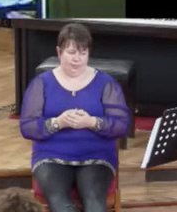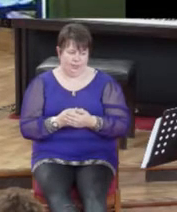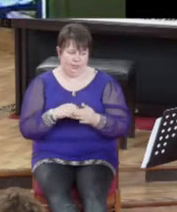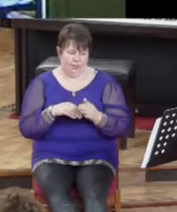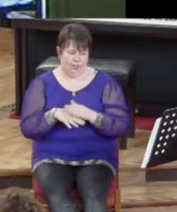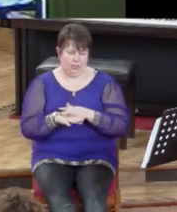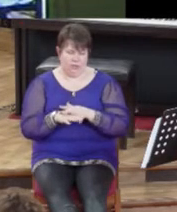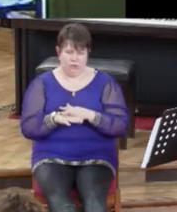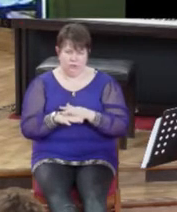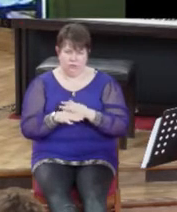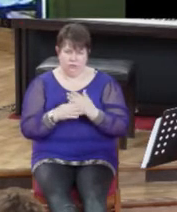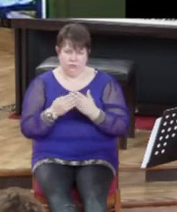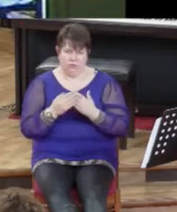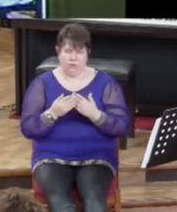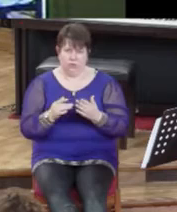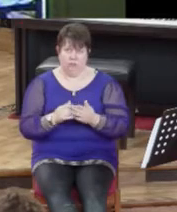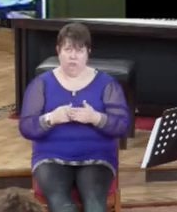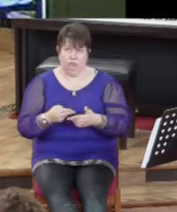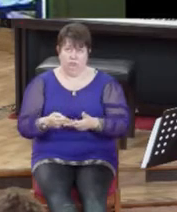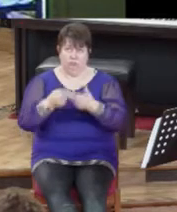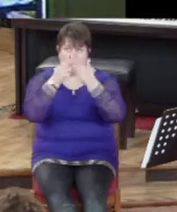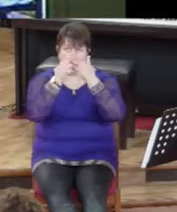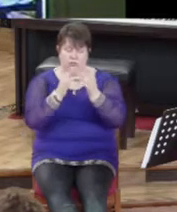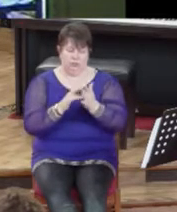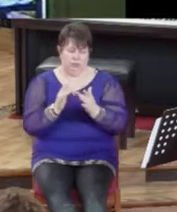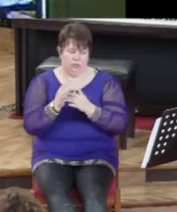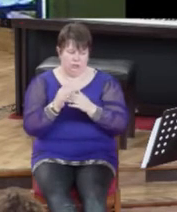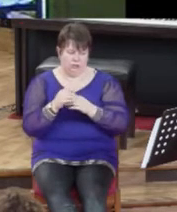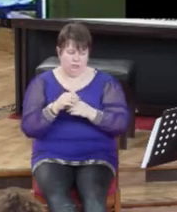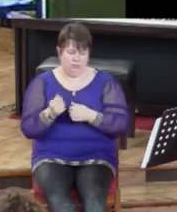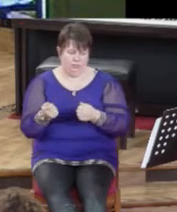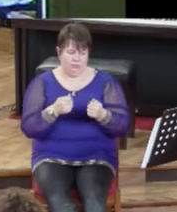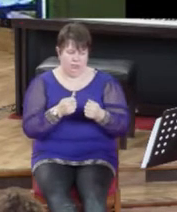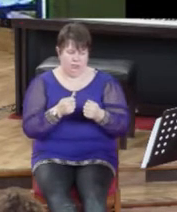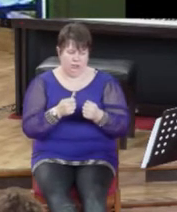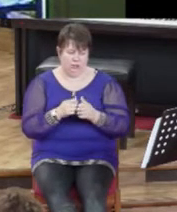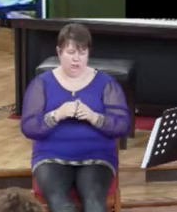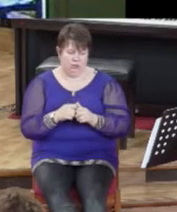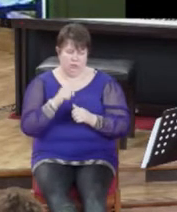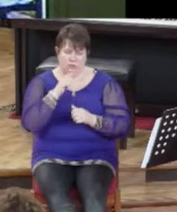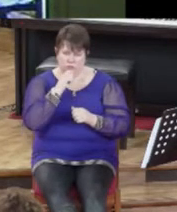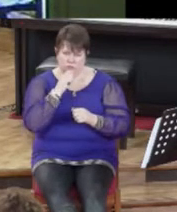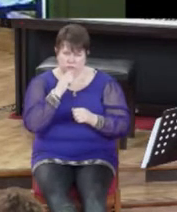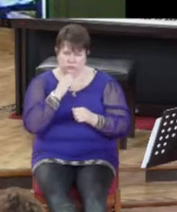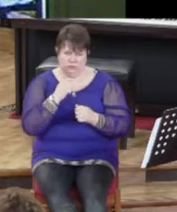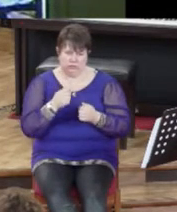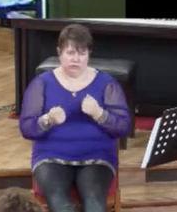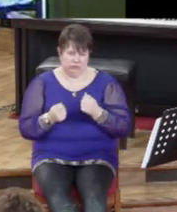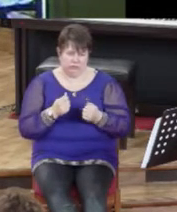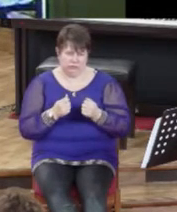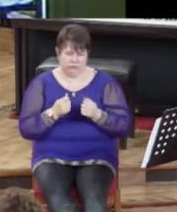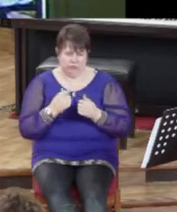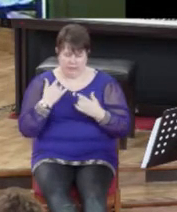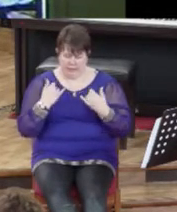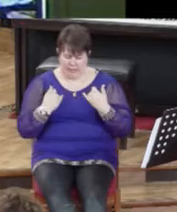Into the presence of the risen Christ, we bring those who are struggling with